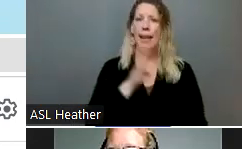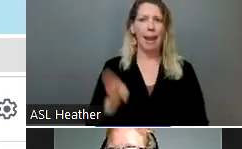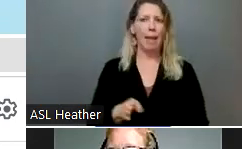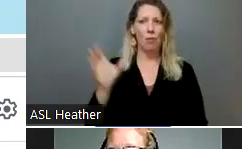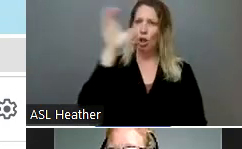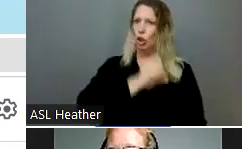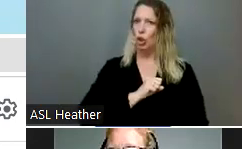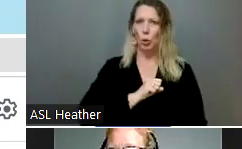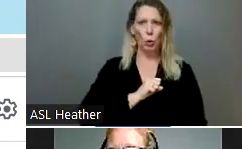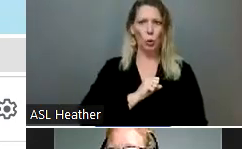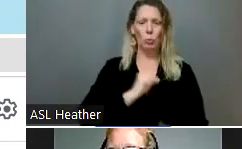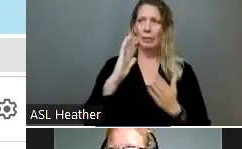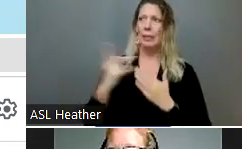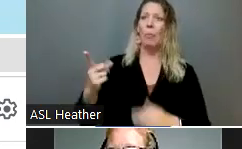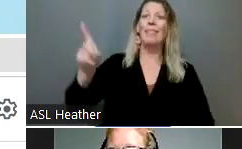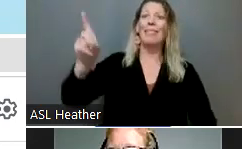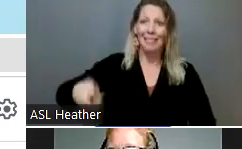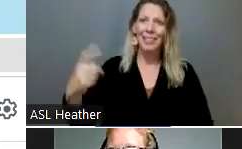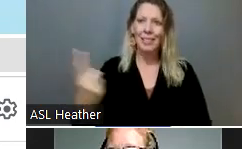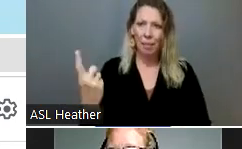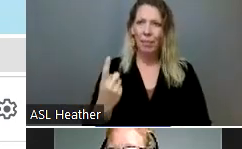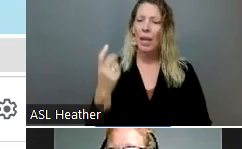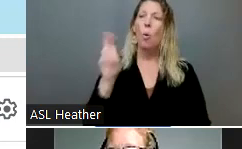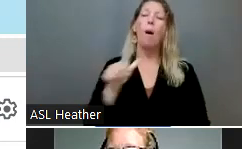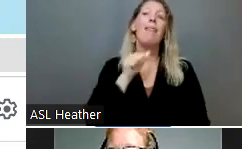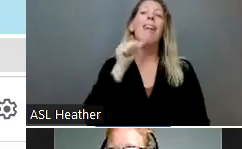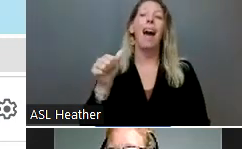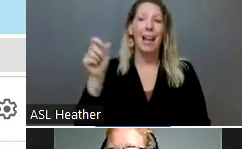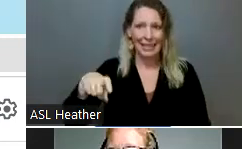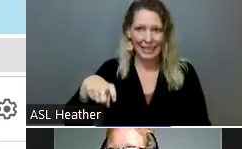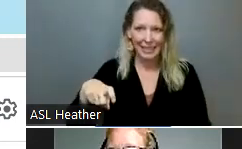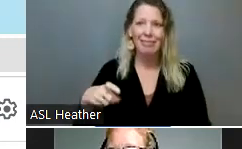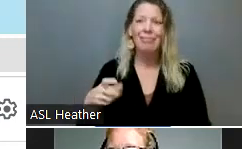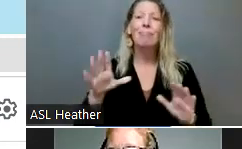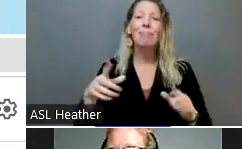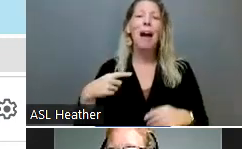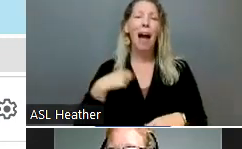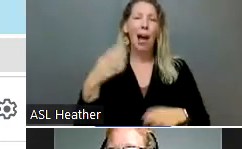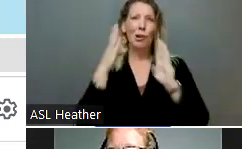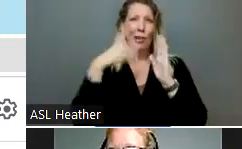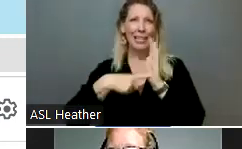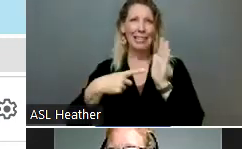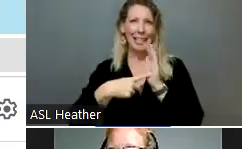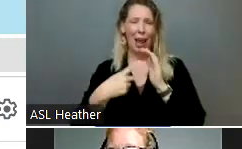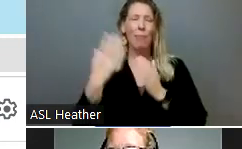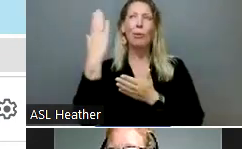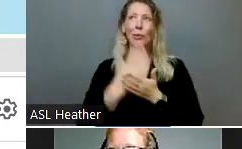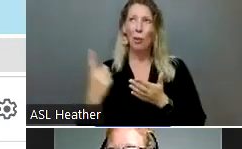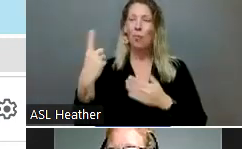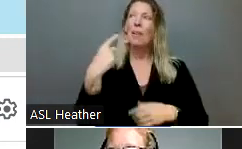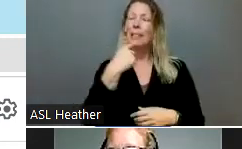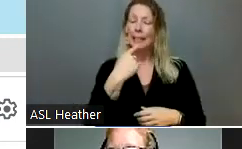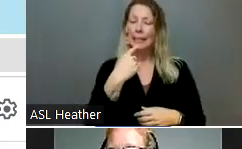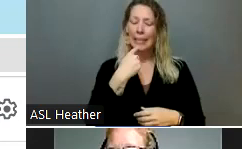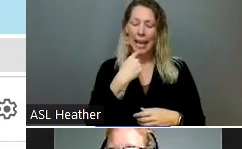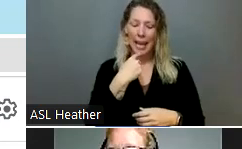assume that someone needs something or doesn't need something. I heard an example of someone saying that,